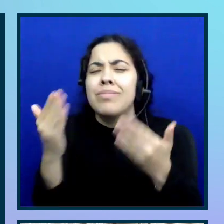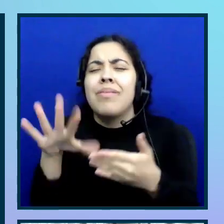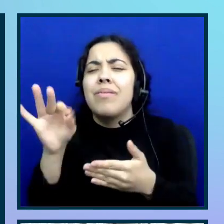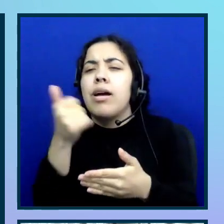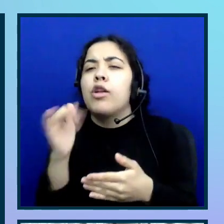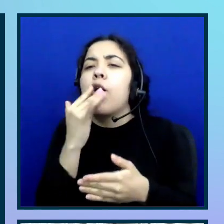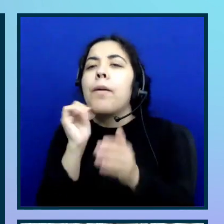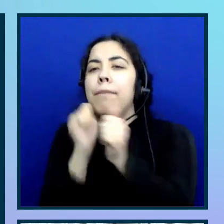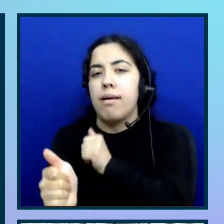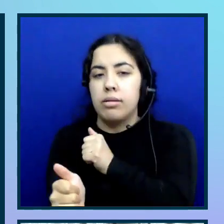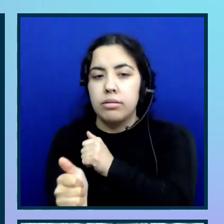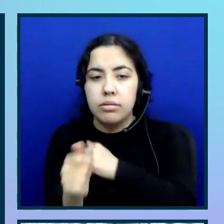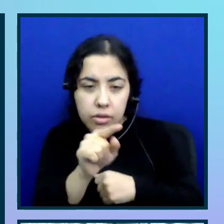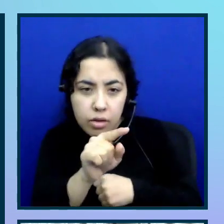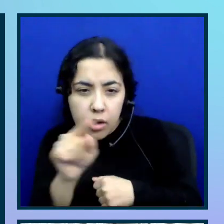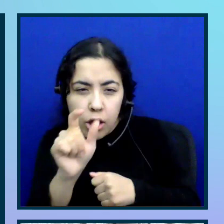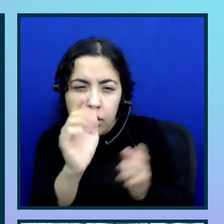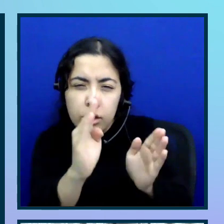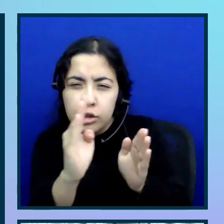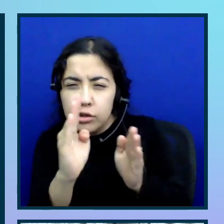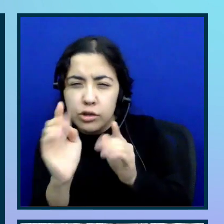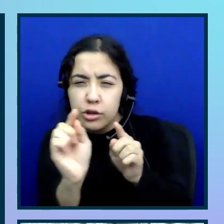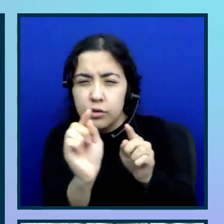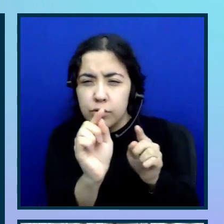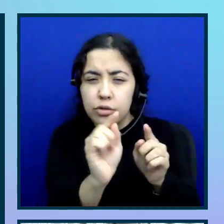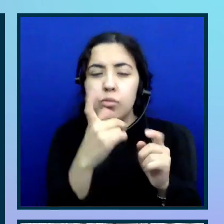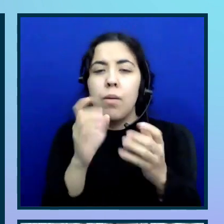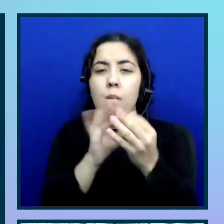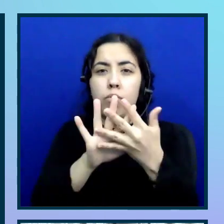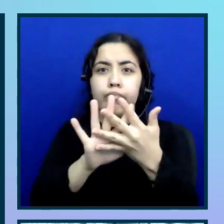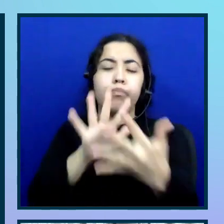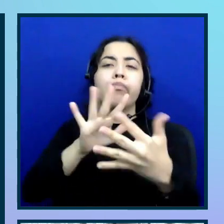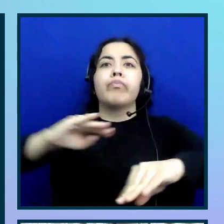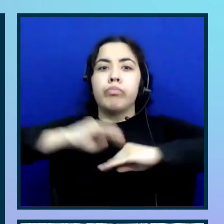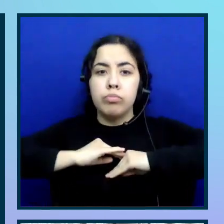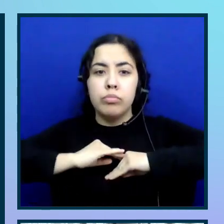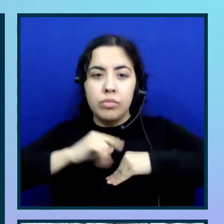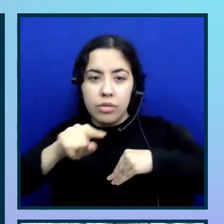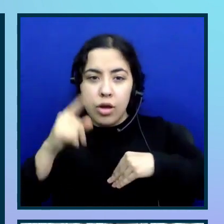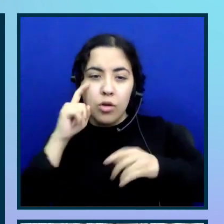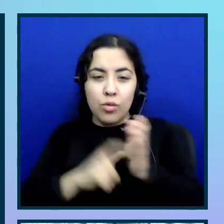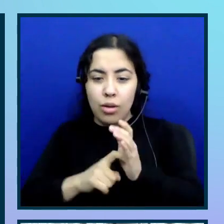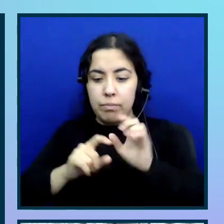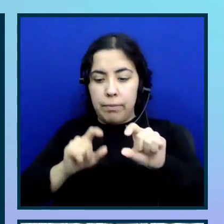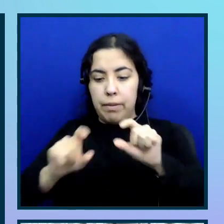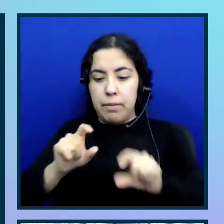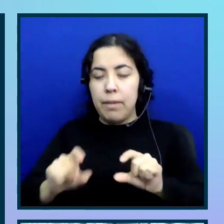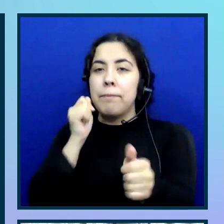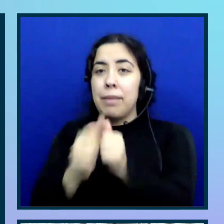we're going to adjust this slider over until we get to a contrast ratio that is satisfactory. I'm going to copy that